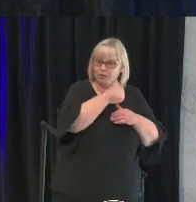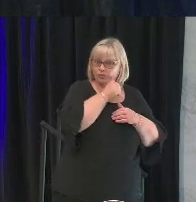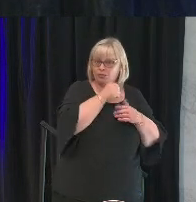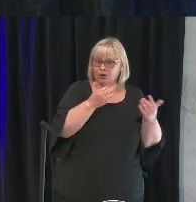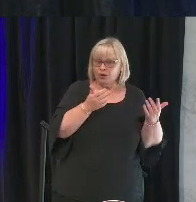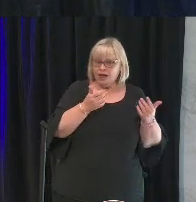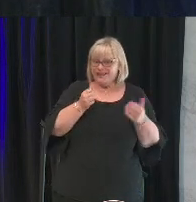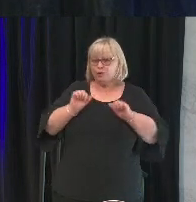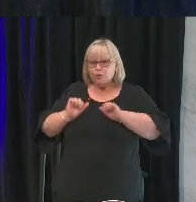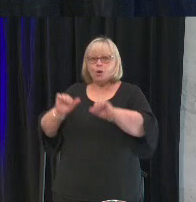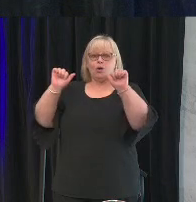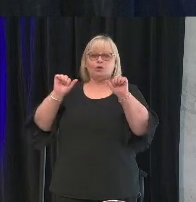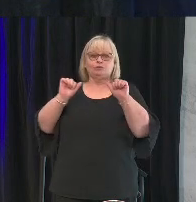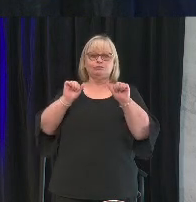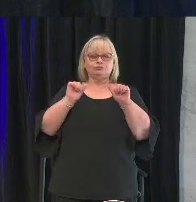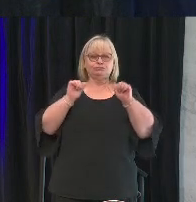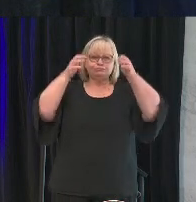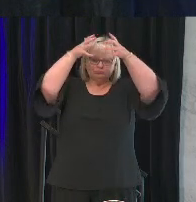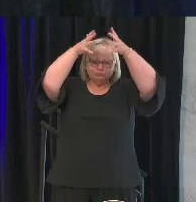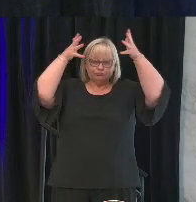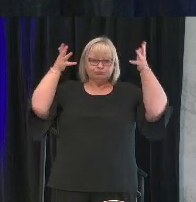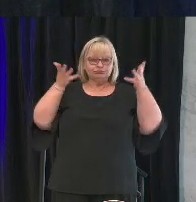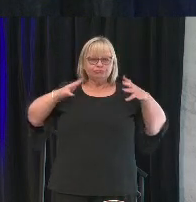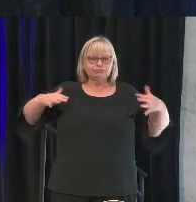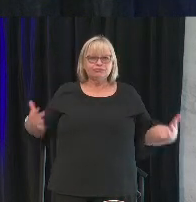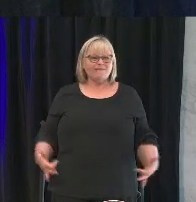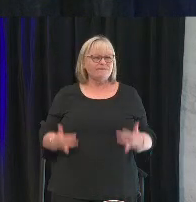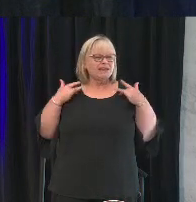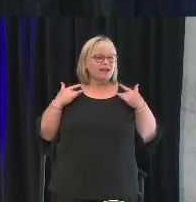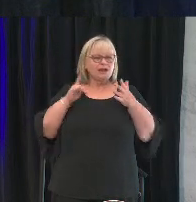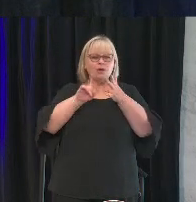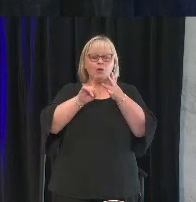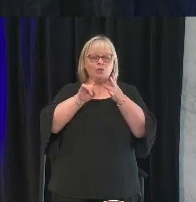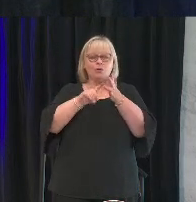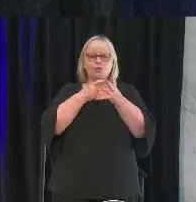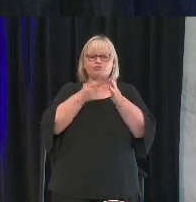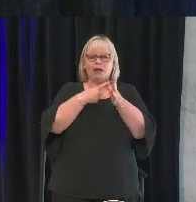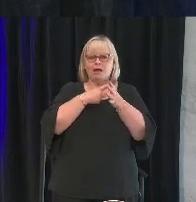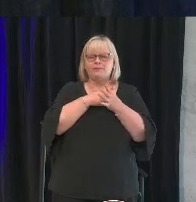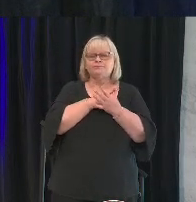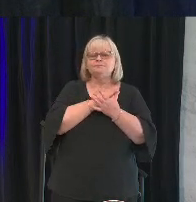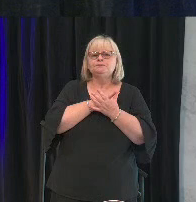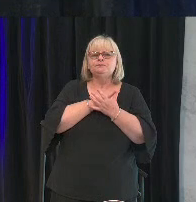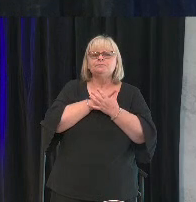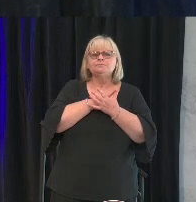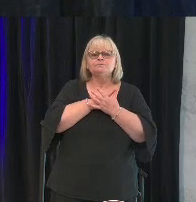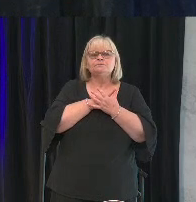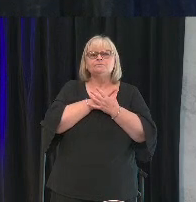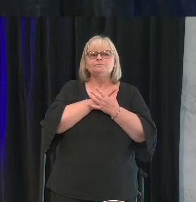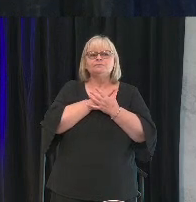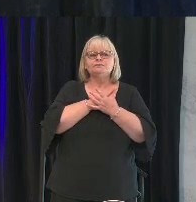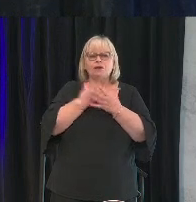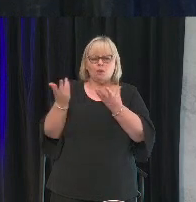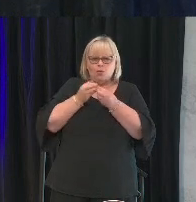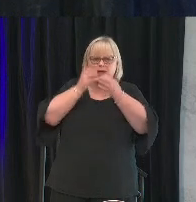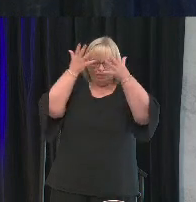you have your own personal auras. You know, that's something you carry with you all the way through your life. And you know at times that that